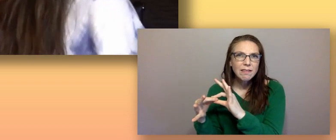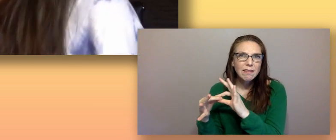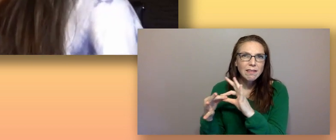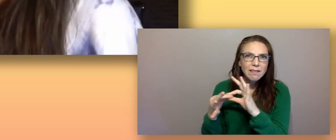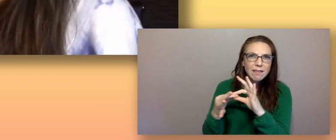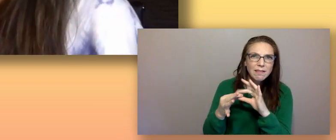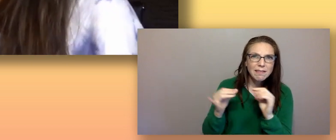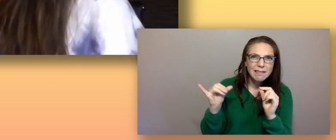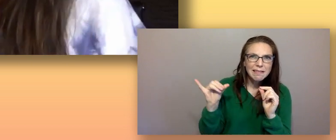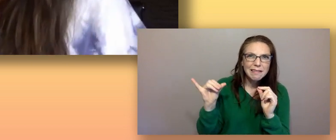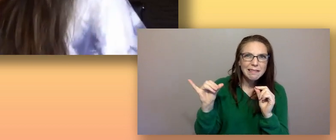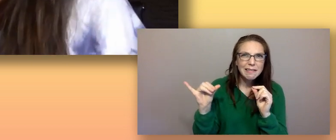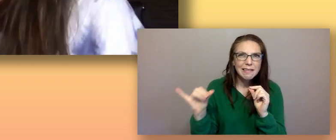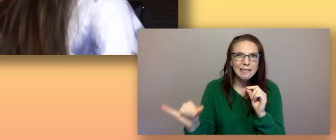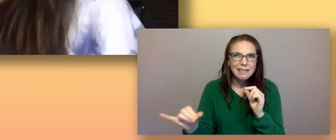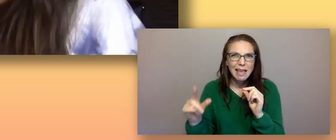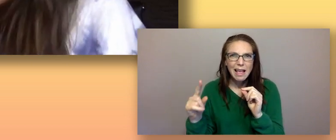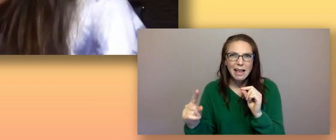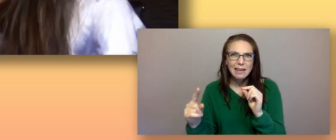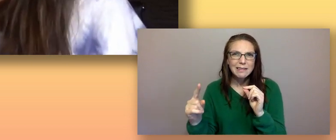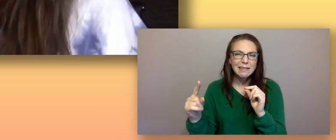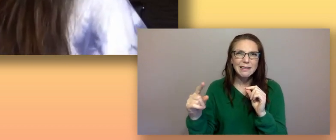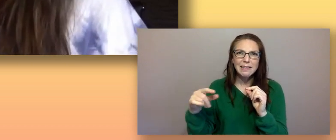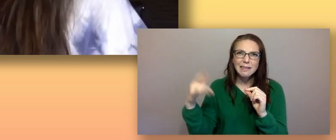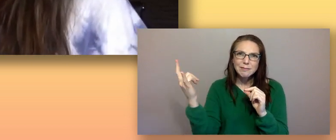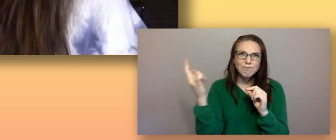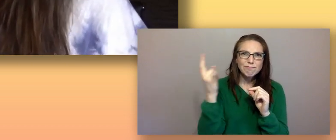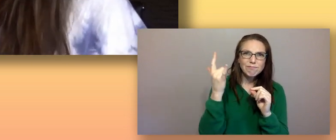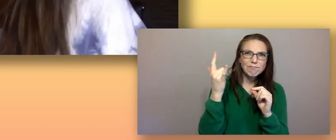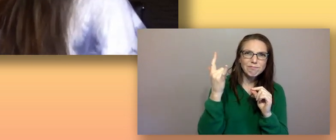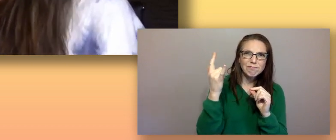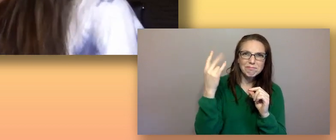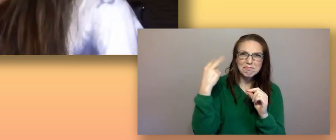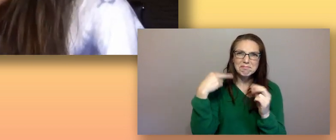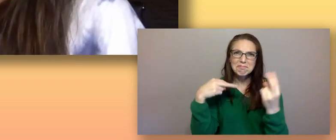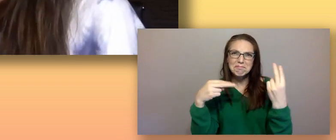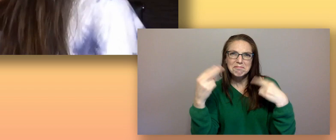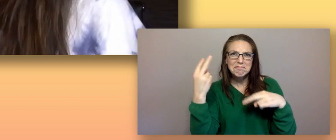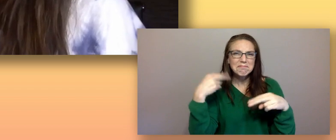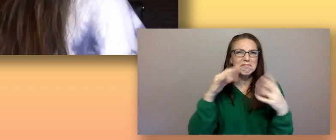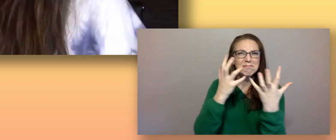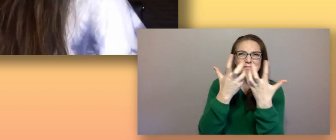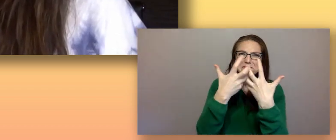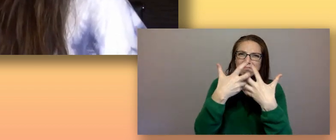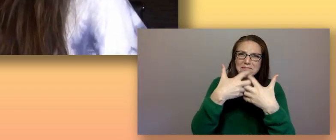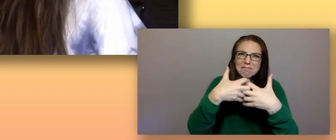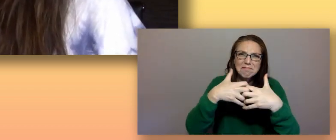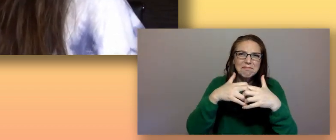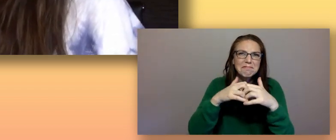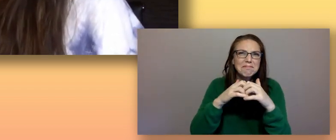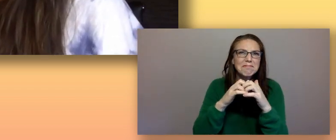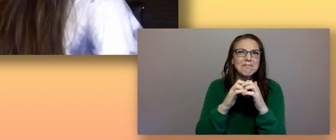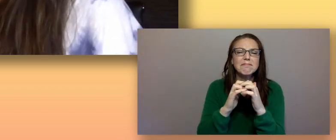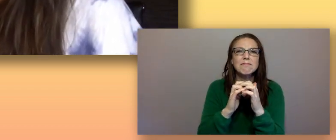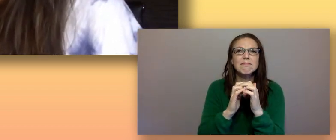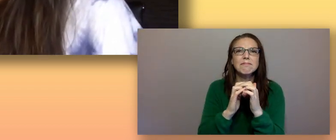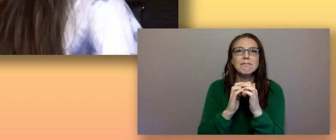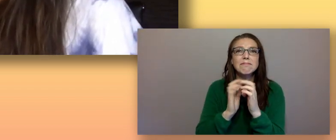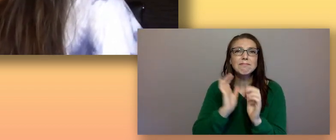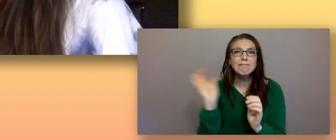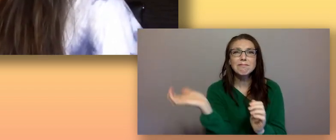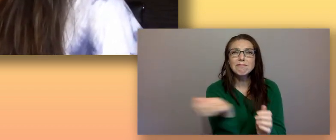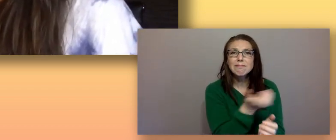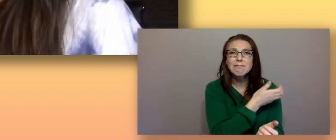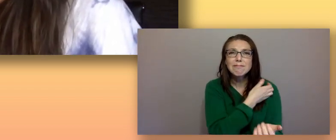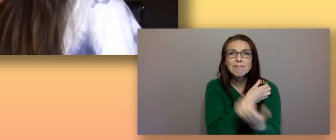explored the contours of my figure and how my body fit into his arms and how our fingers intertwined and how we held each other about to